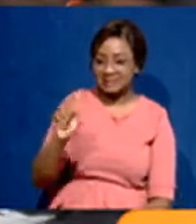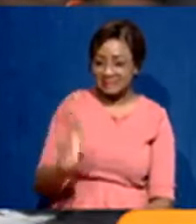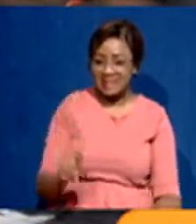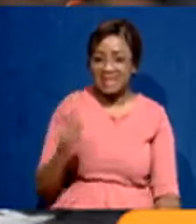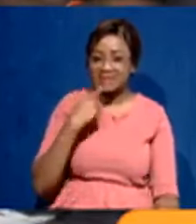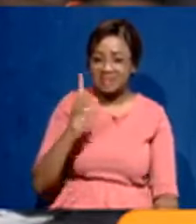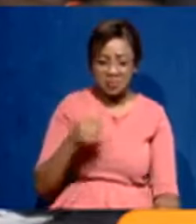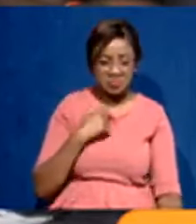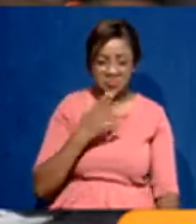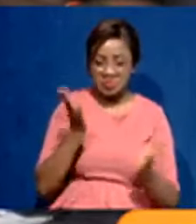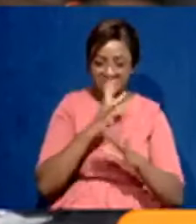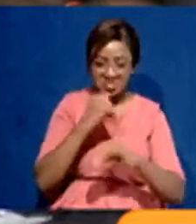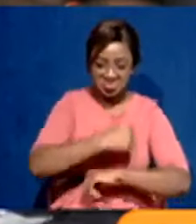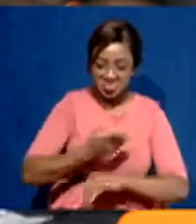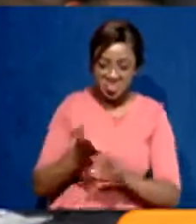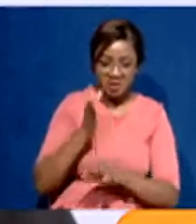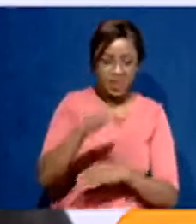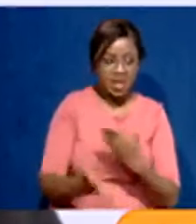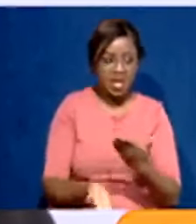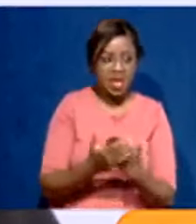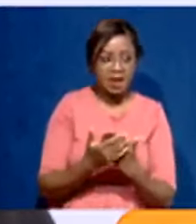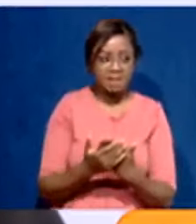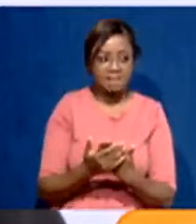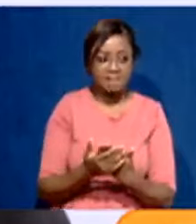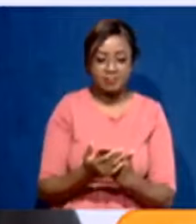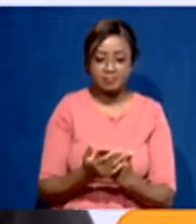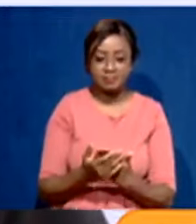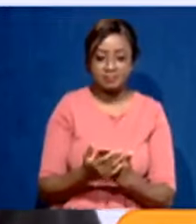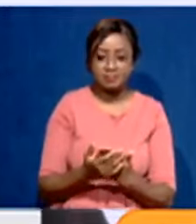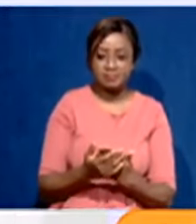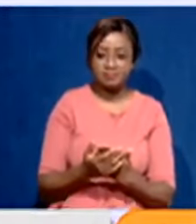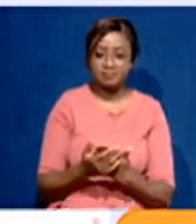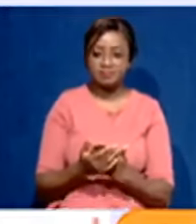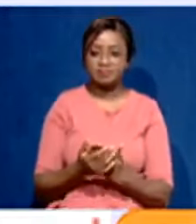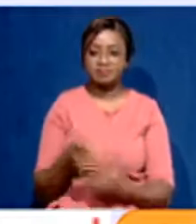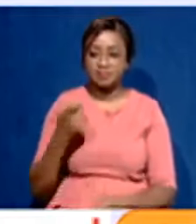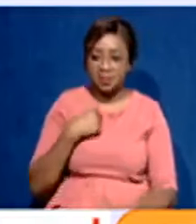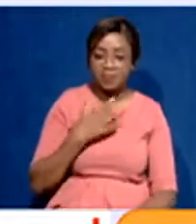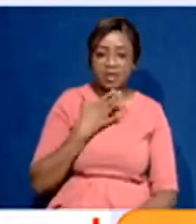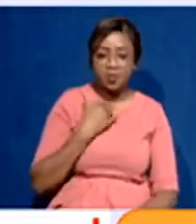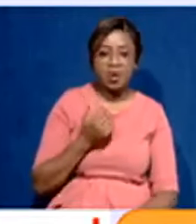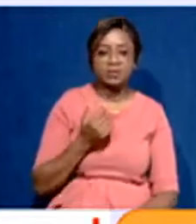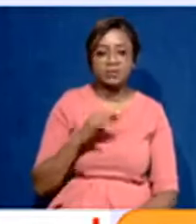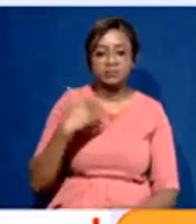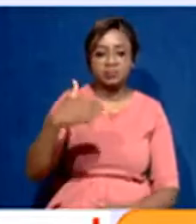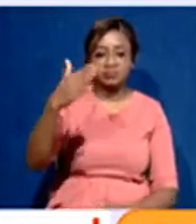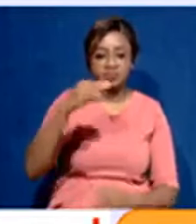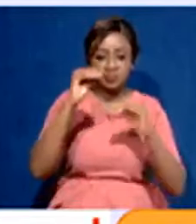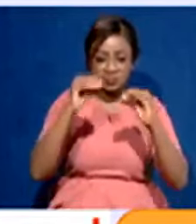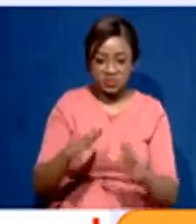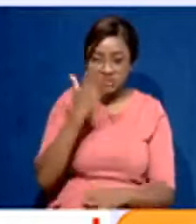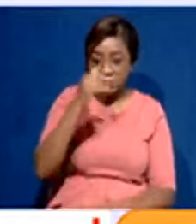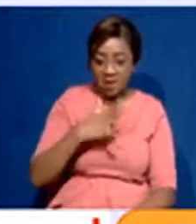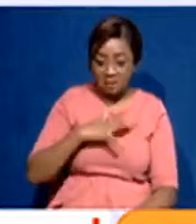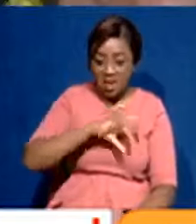to help his community. I want to become a teacher because in our county, there's no